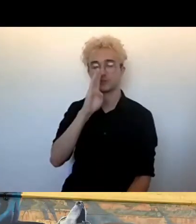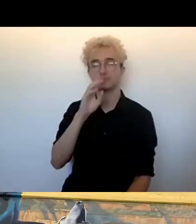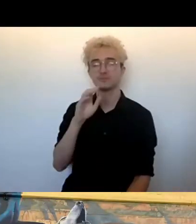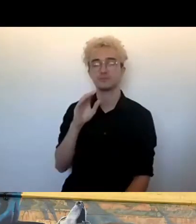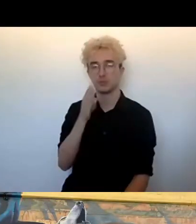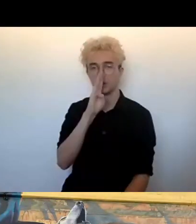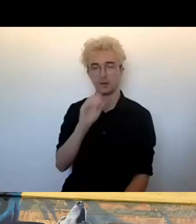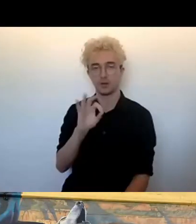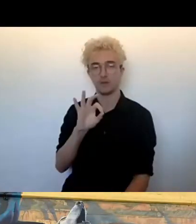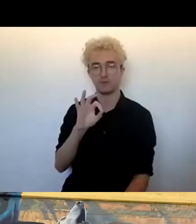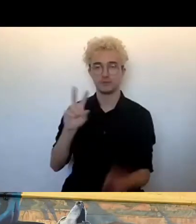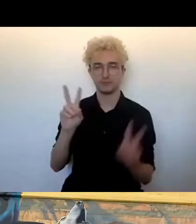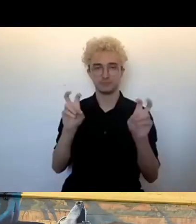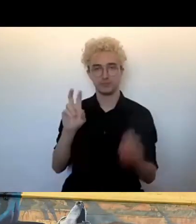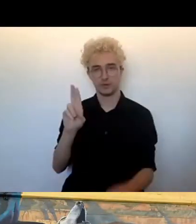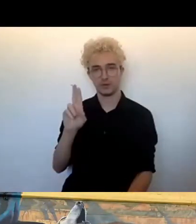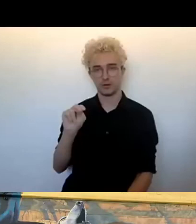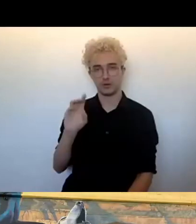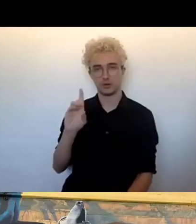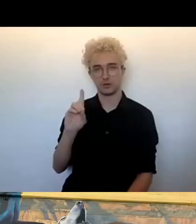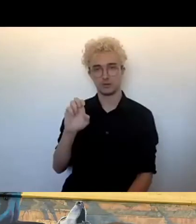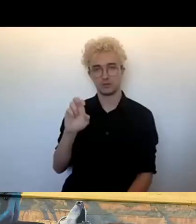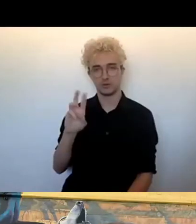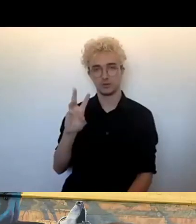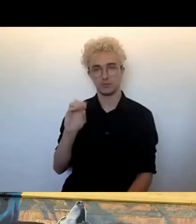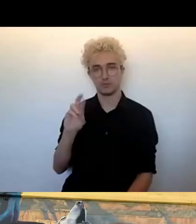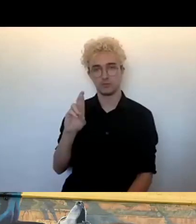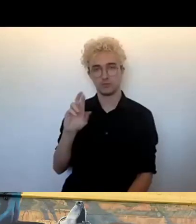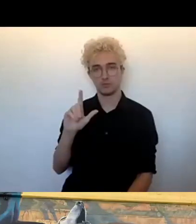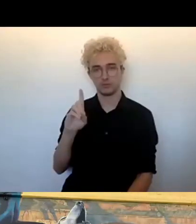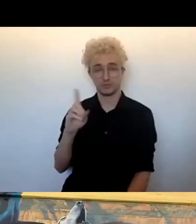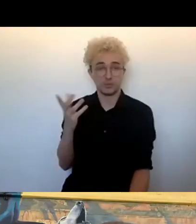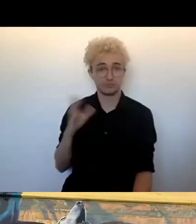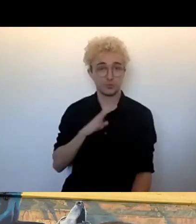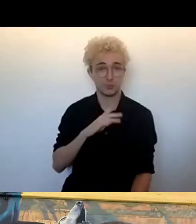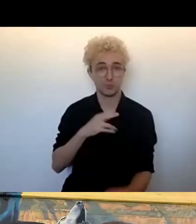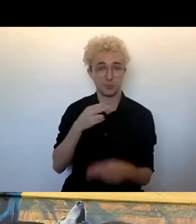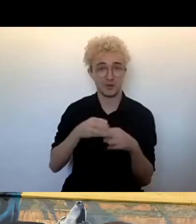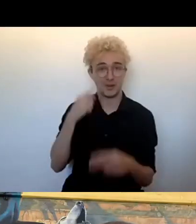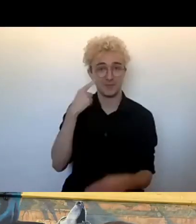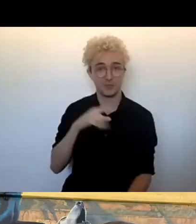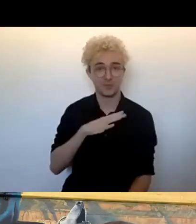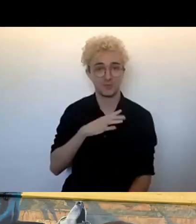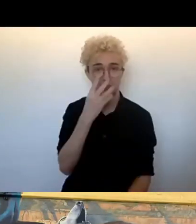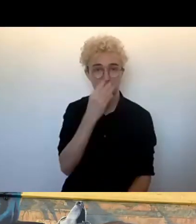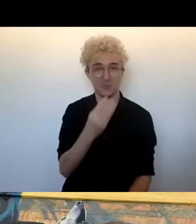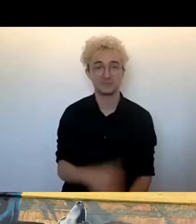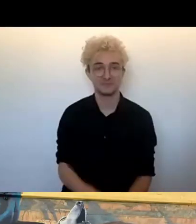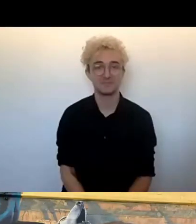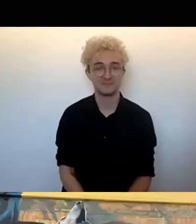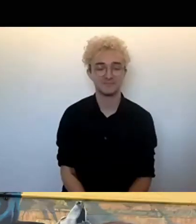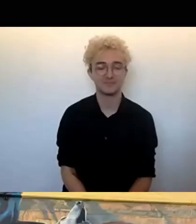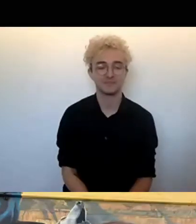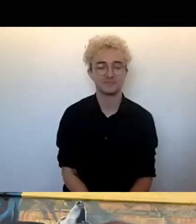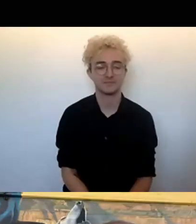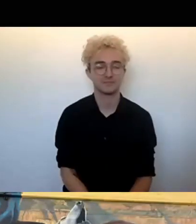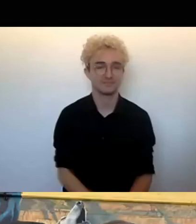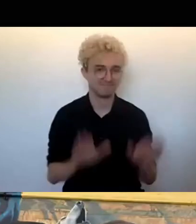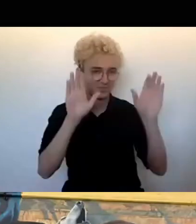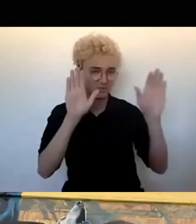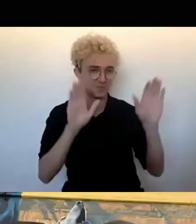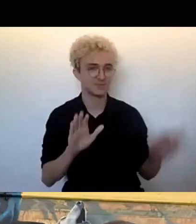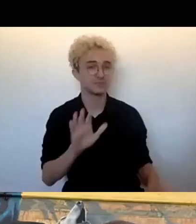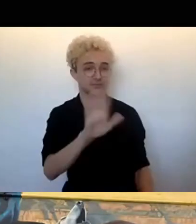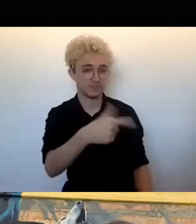name for a pretty cool wolf. Great, great. Greta, I have a question for